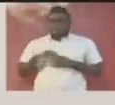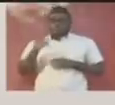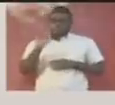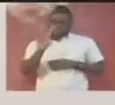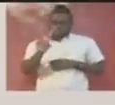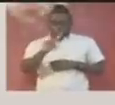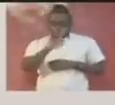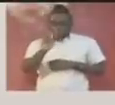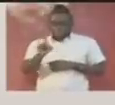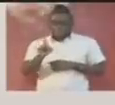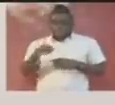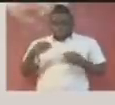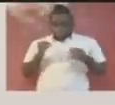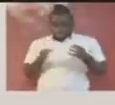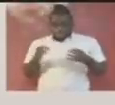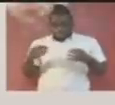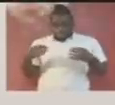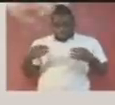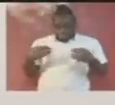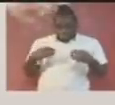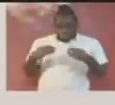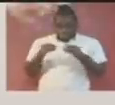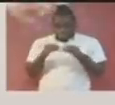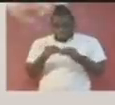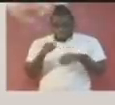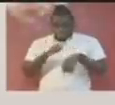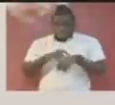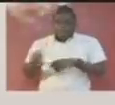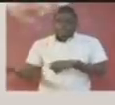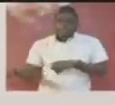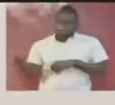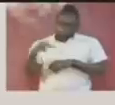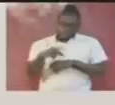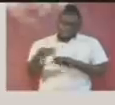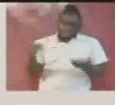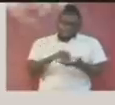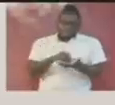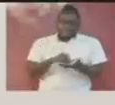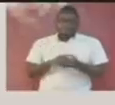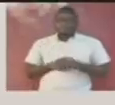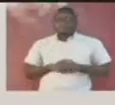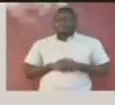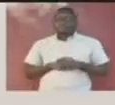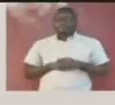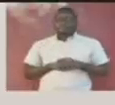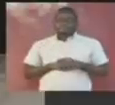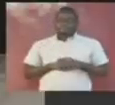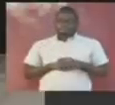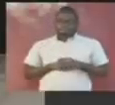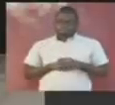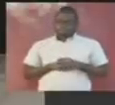time, we will come back to you, please. We begin this morning with questions from Newsday.